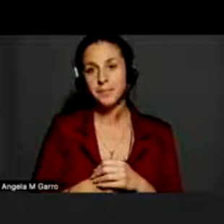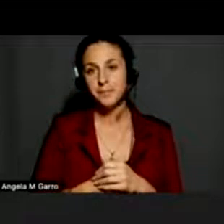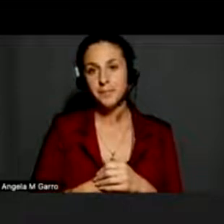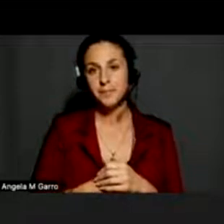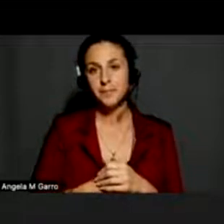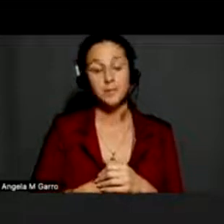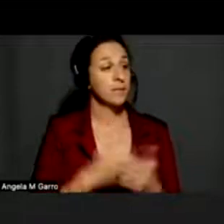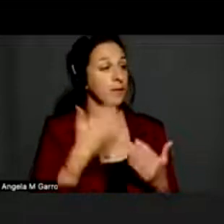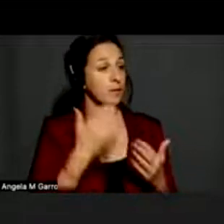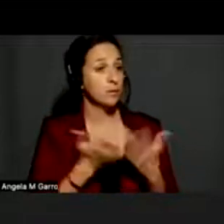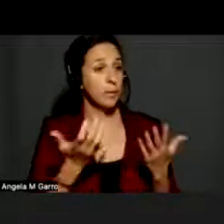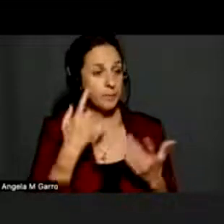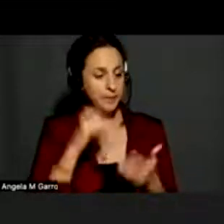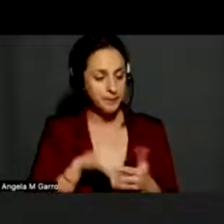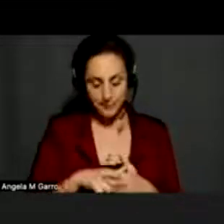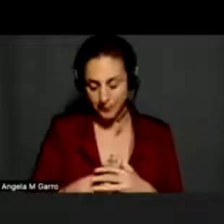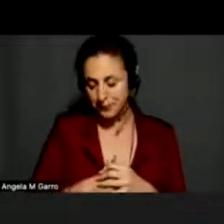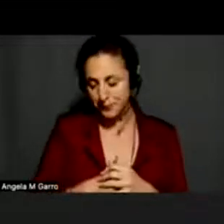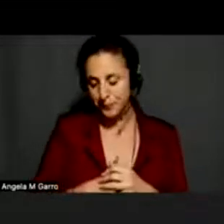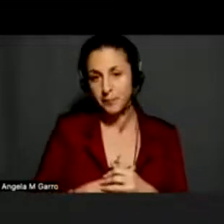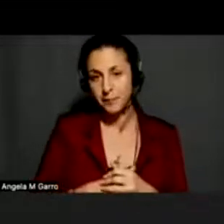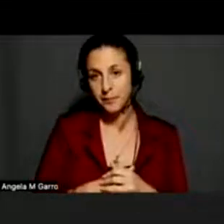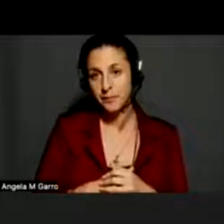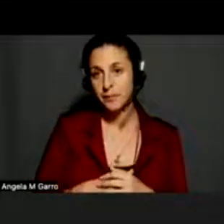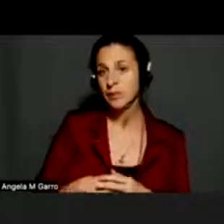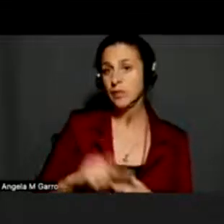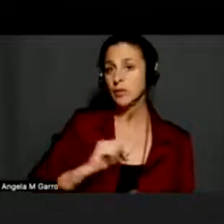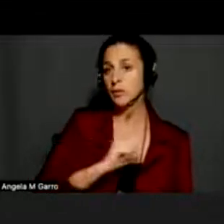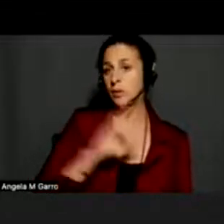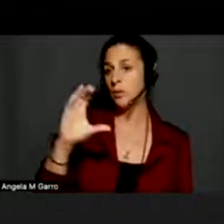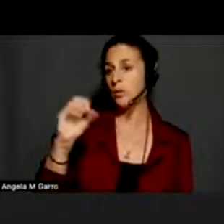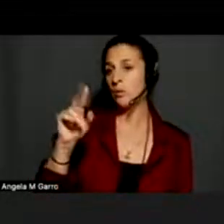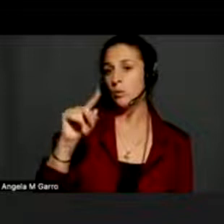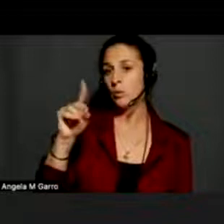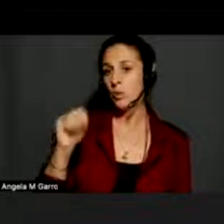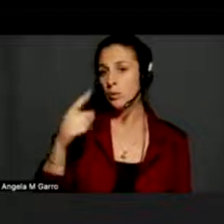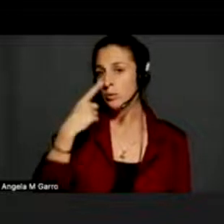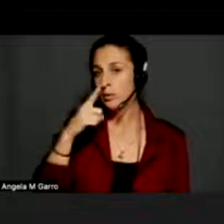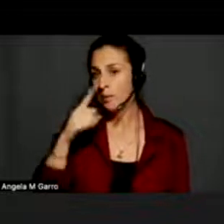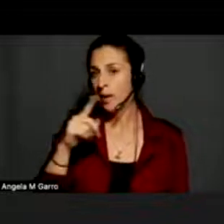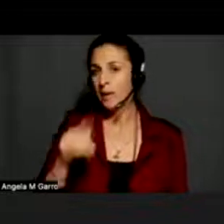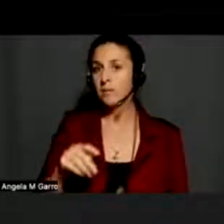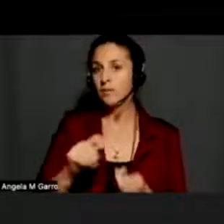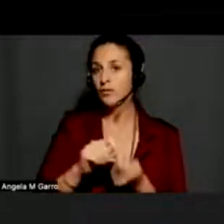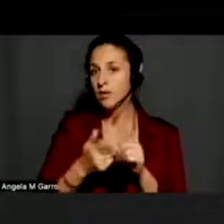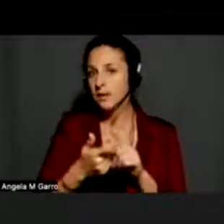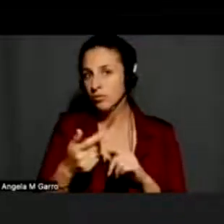Thank you so much for that. Trustee Corzo, would you mind making the translation announcement? Thank you.